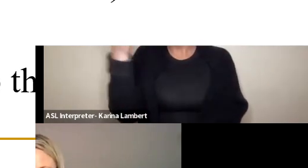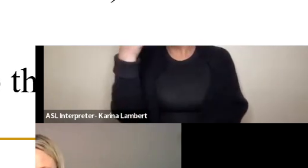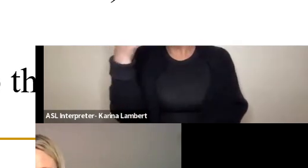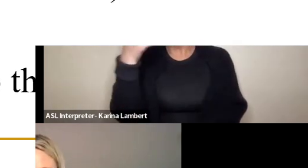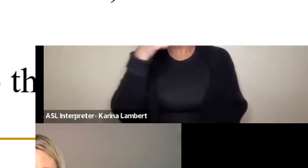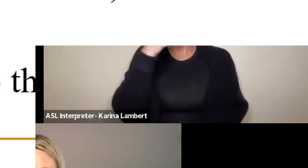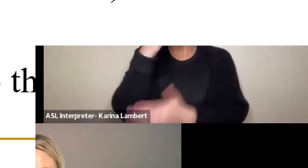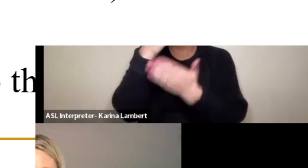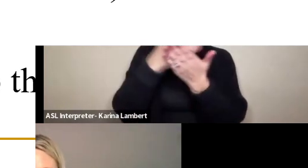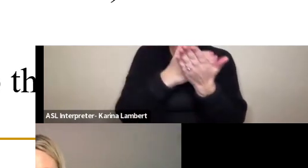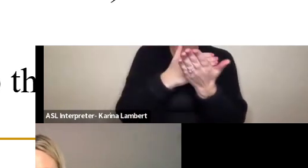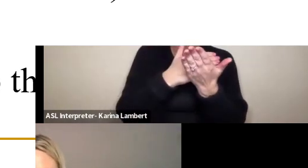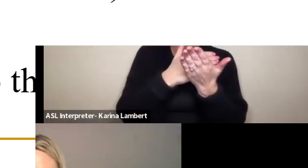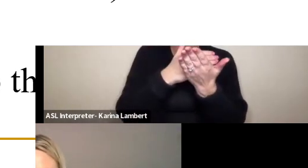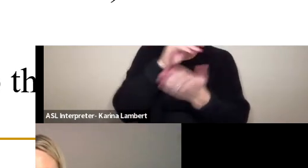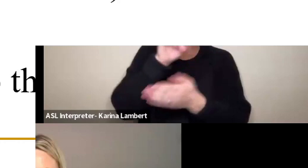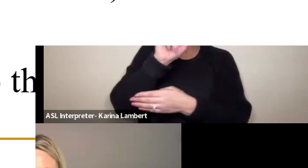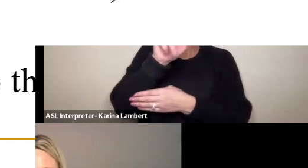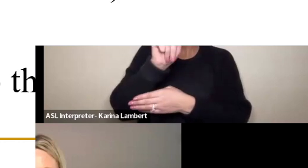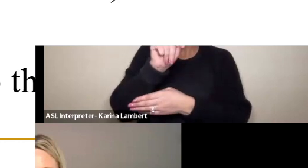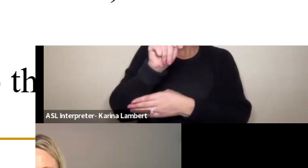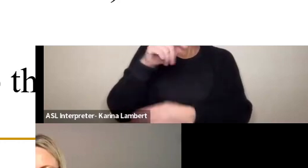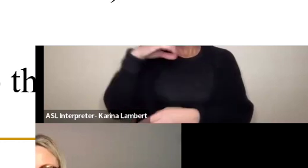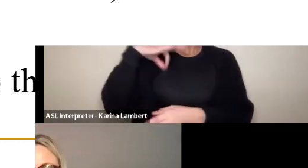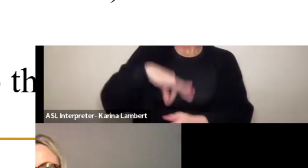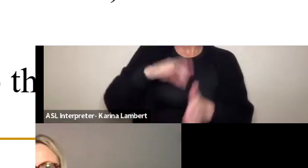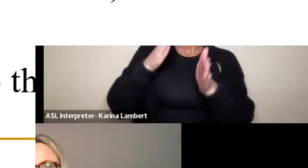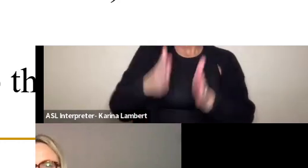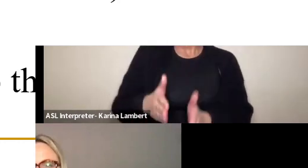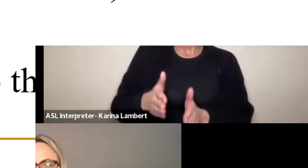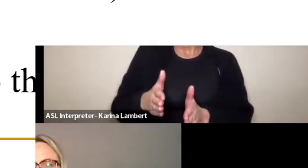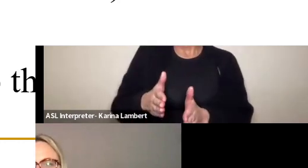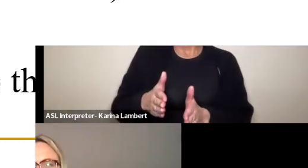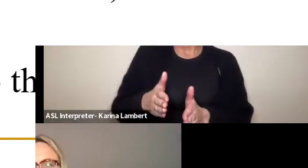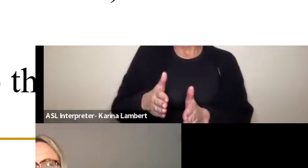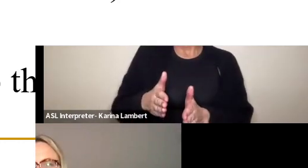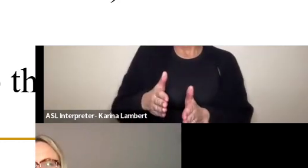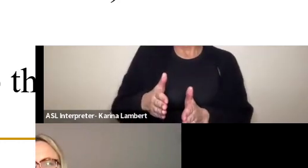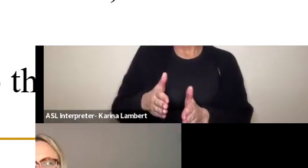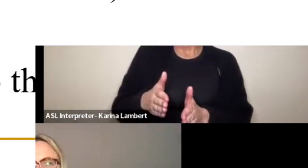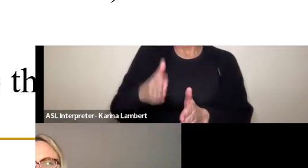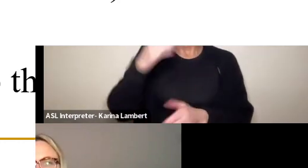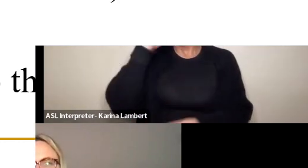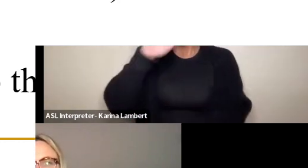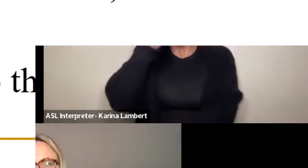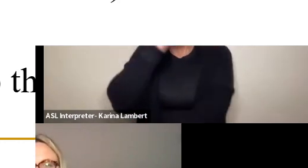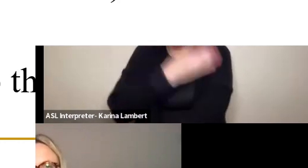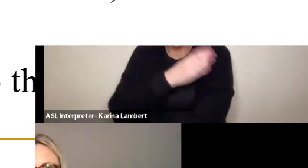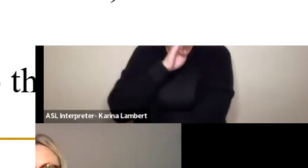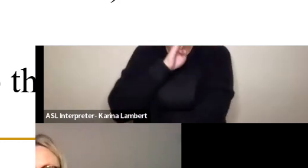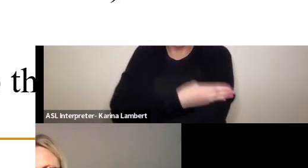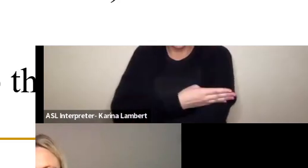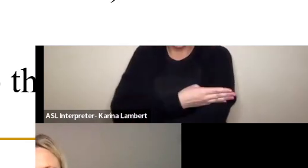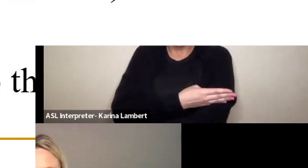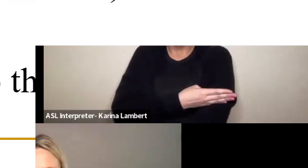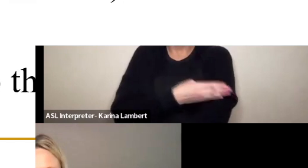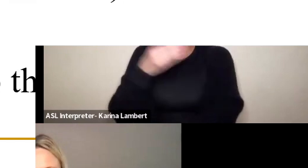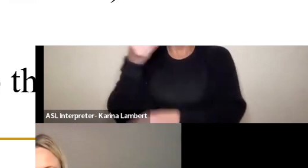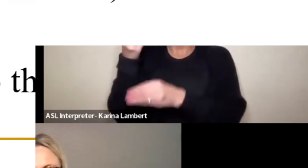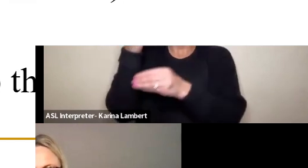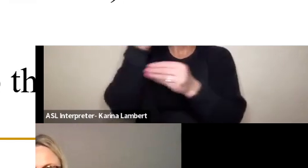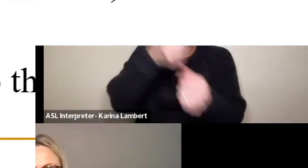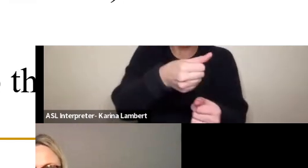the trust as the beneficiary on behalf of your son or daughter funds that